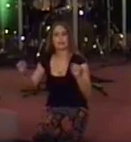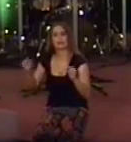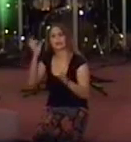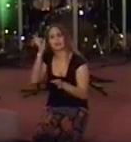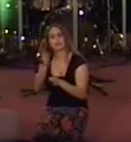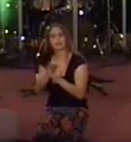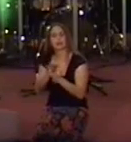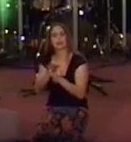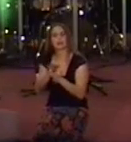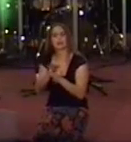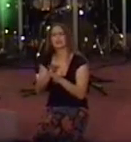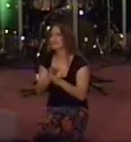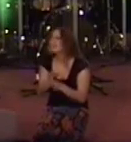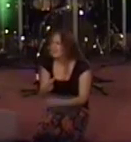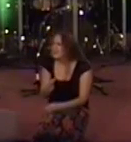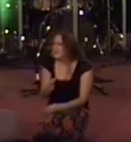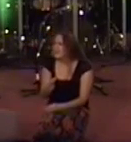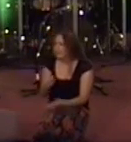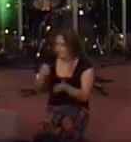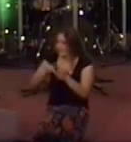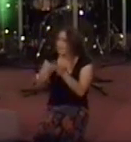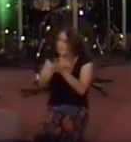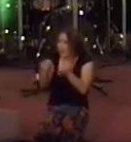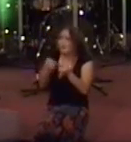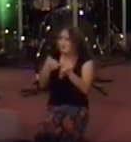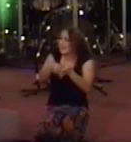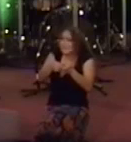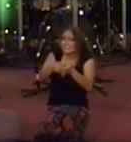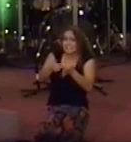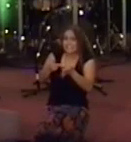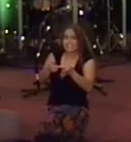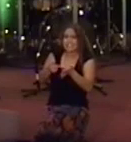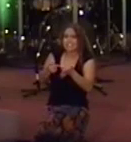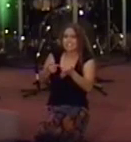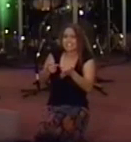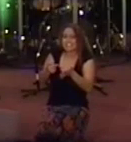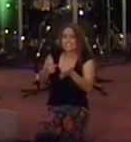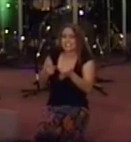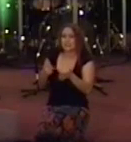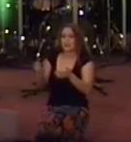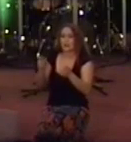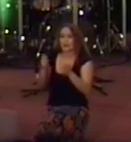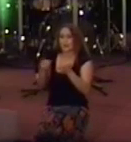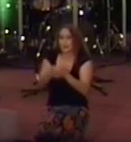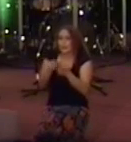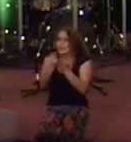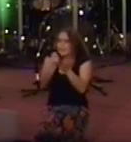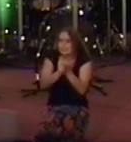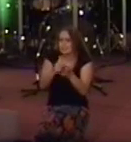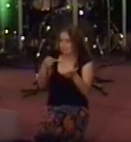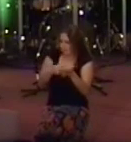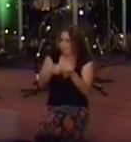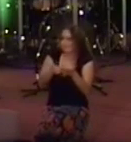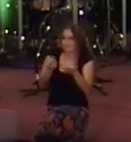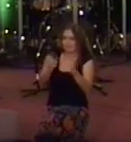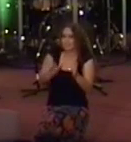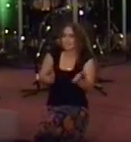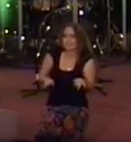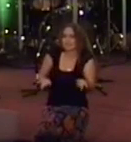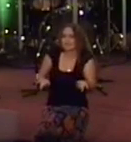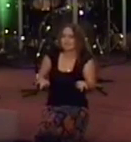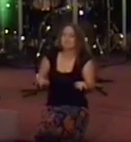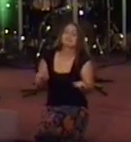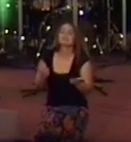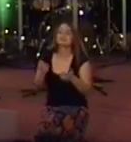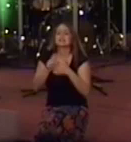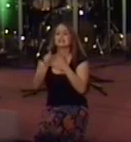I want to throw the Bible at them. This is it, you know. We don't have it, the New Testament. You know, what do you want from me? And again, the